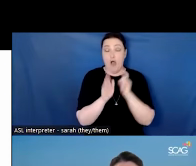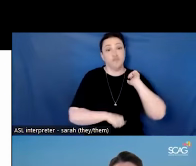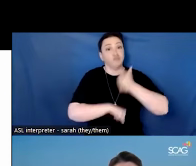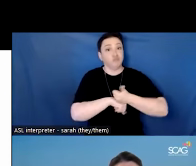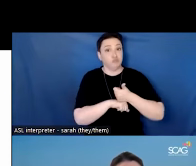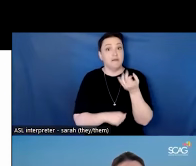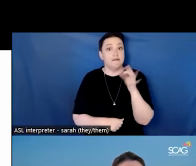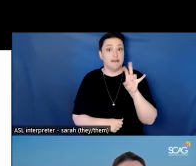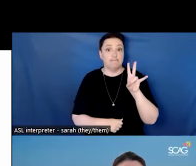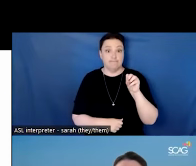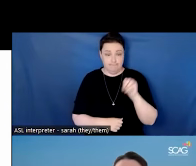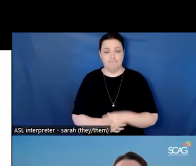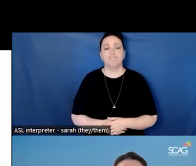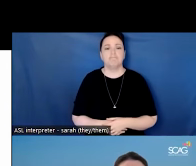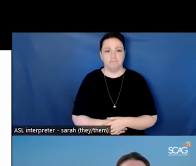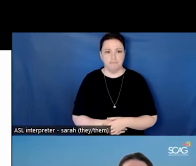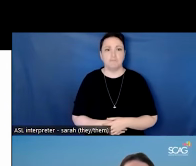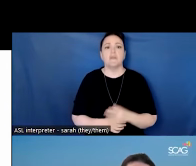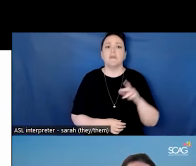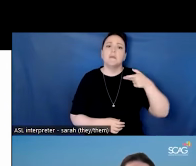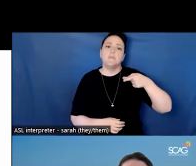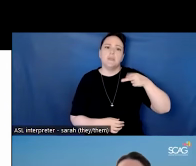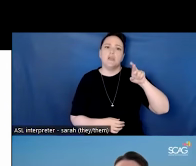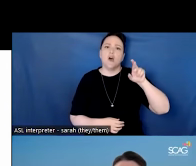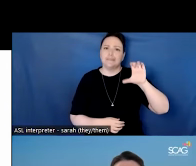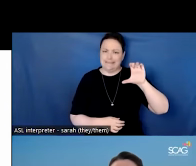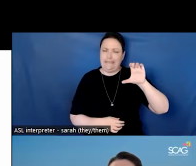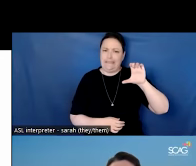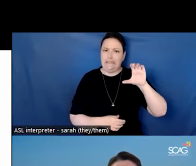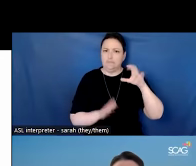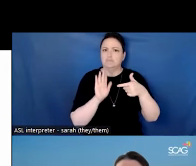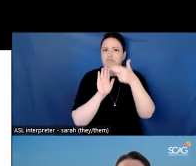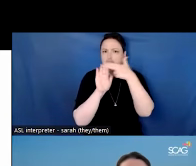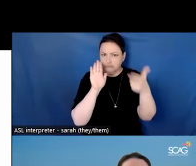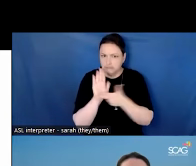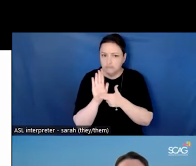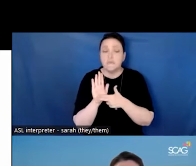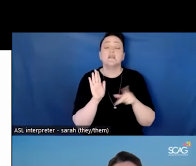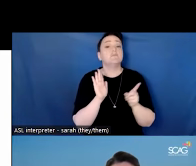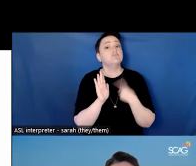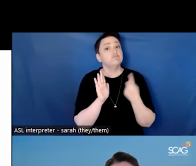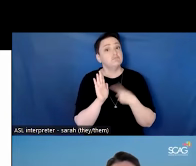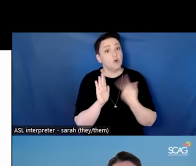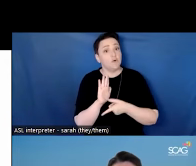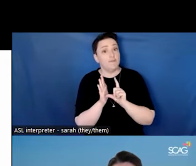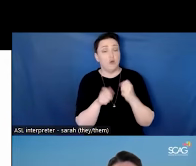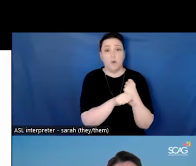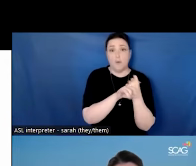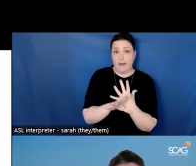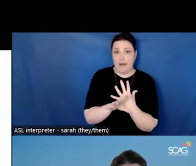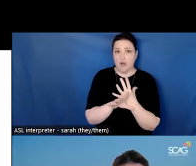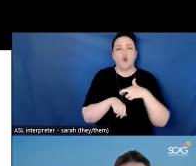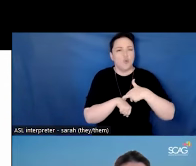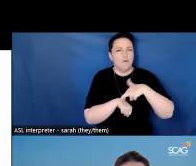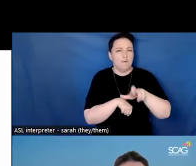Code, PRC. Sometimes an environment document you have reviewed or prepared makes a references to a CEQA